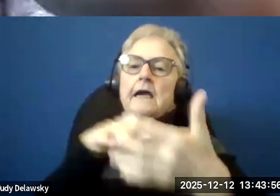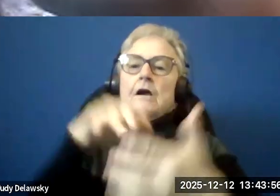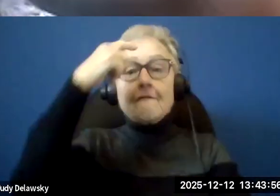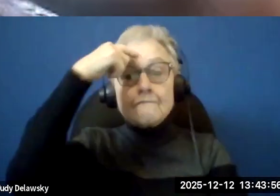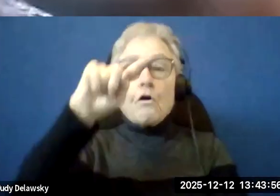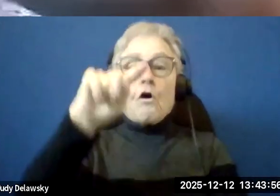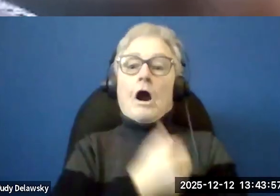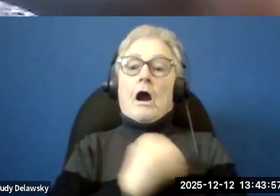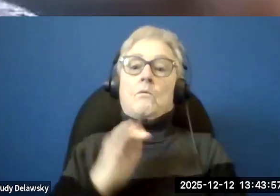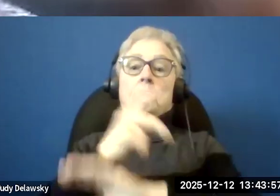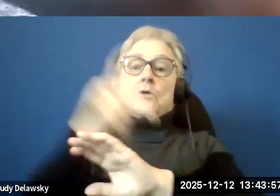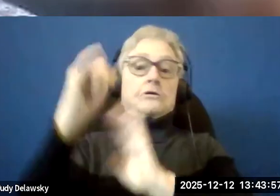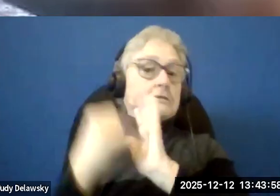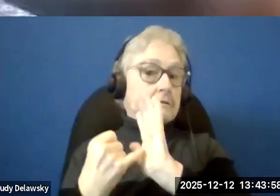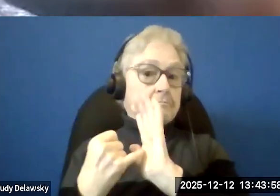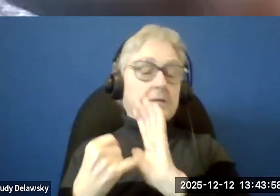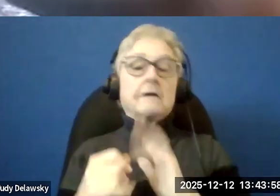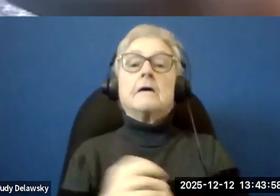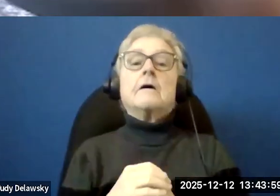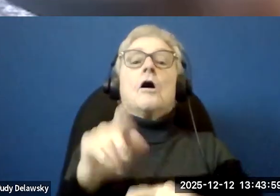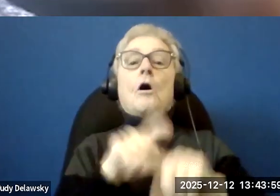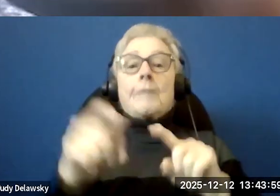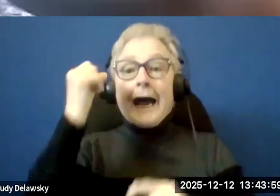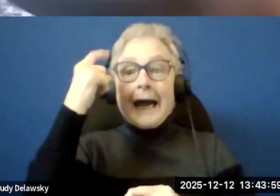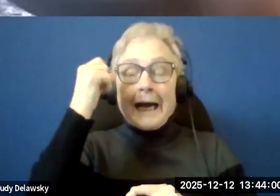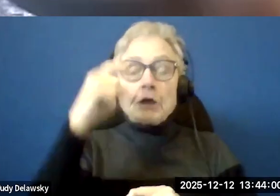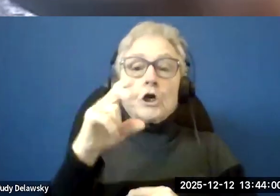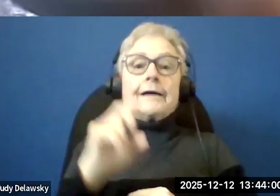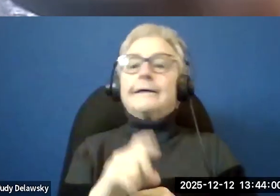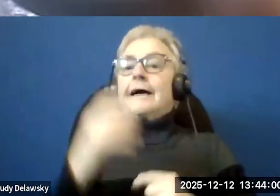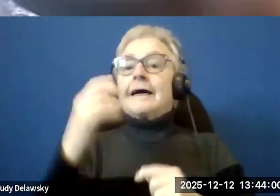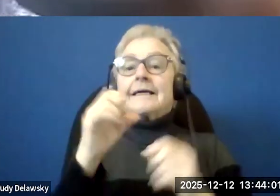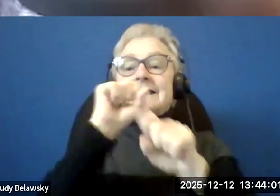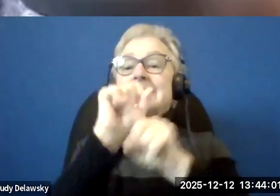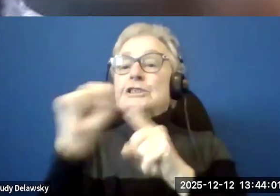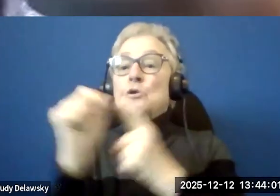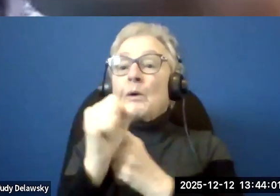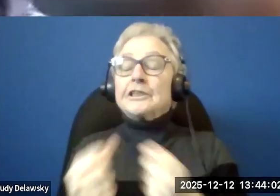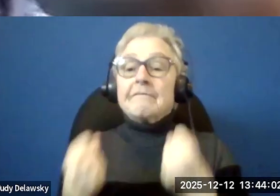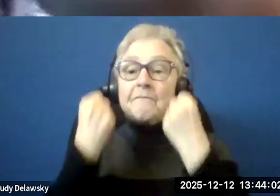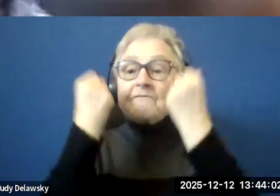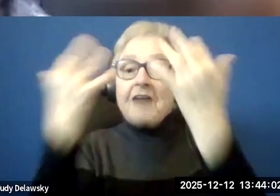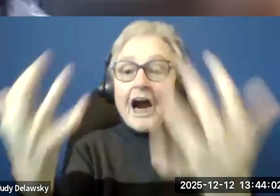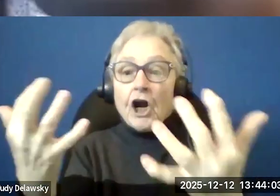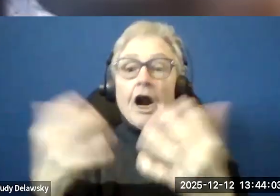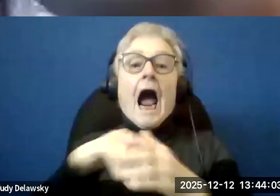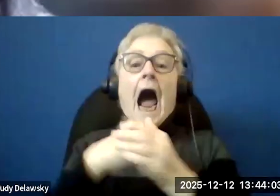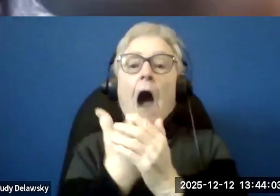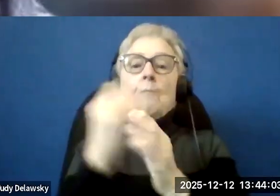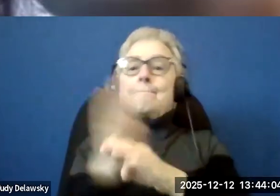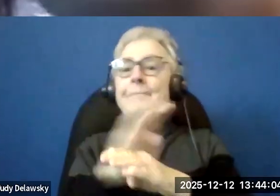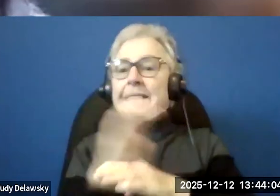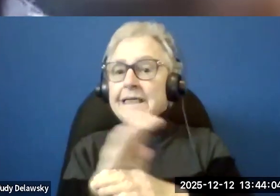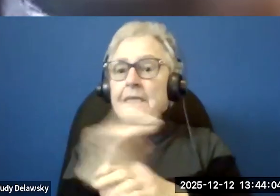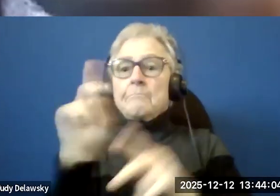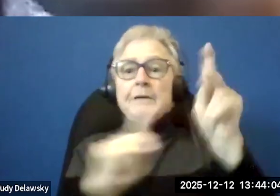actually decided, due to the situation with the wildfires and the evacuations and just how busy everyone was going to be on